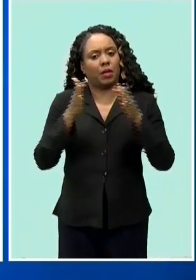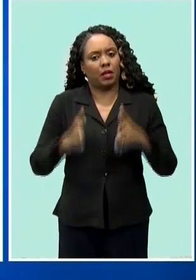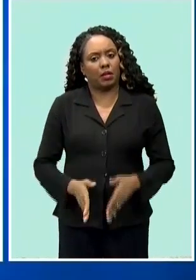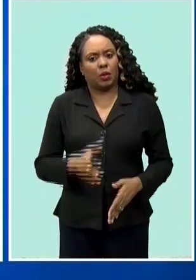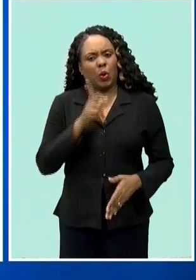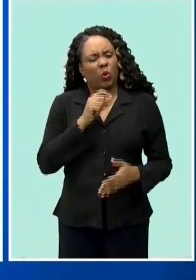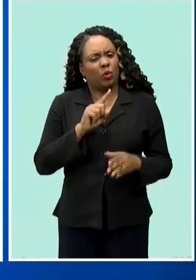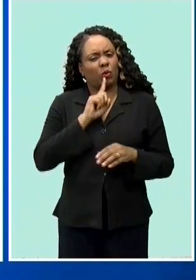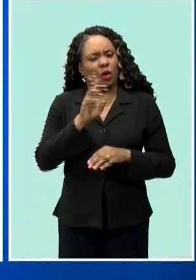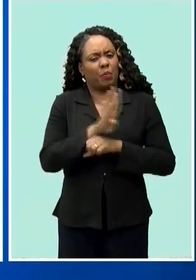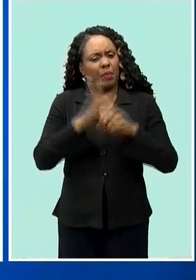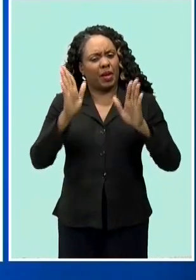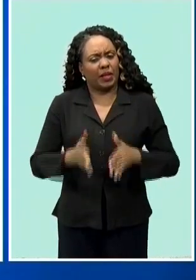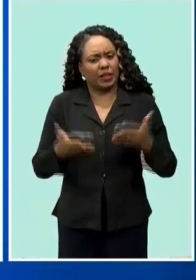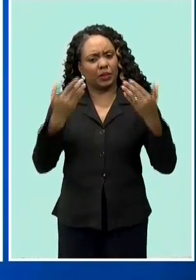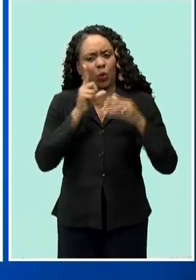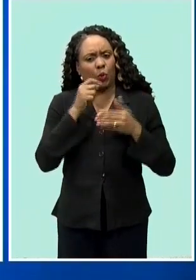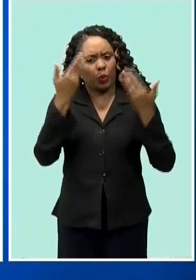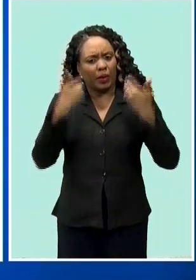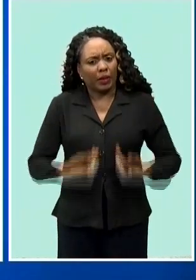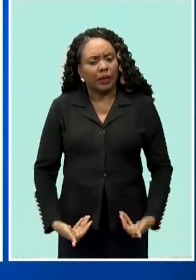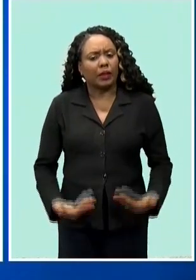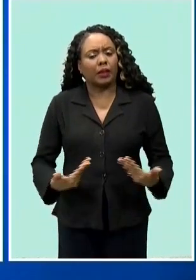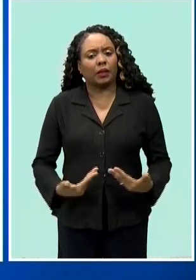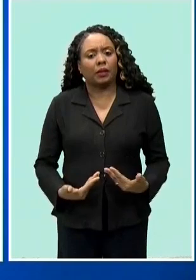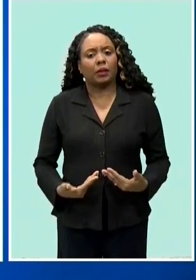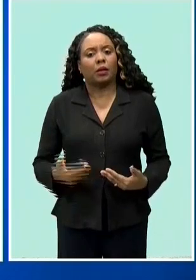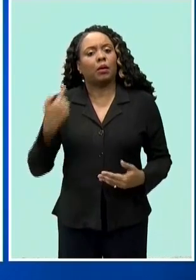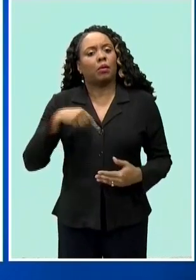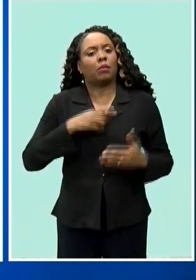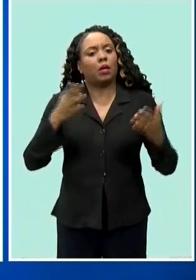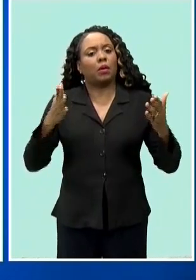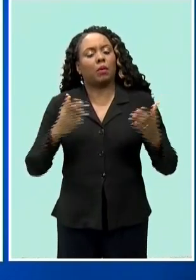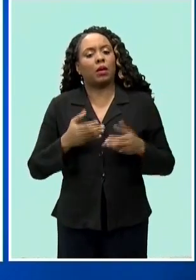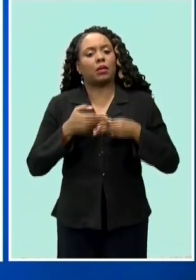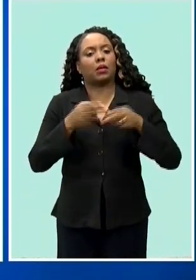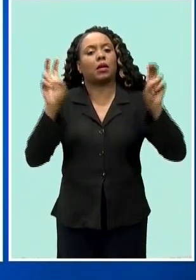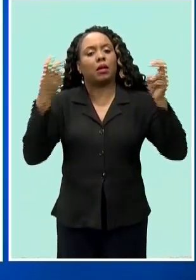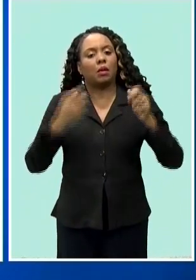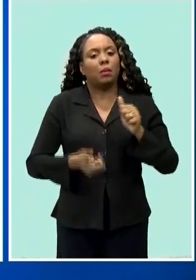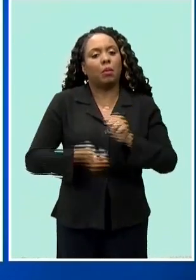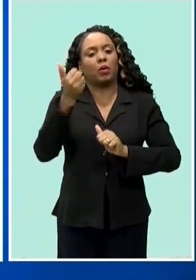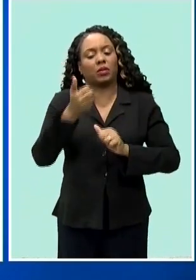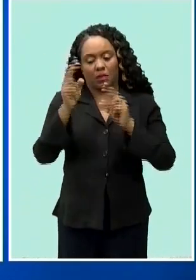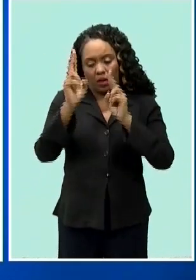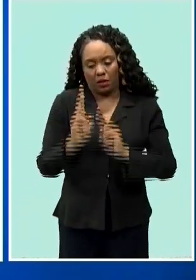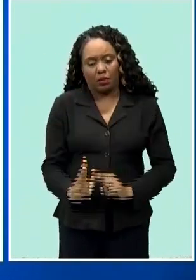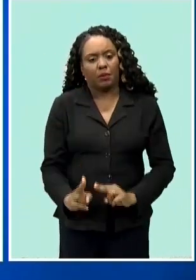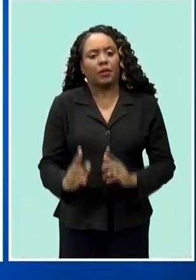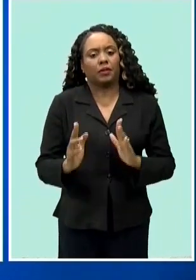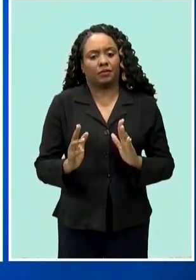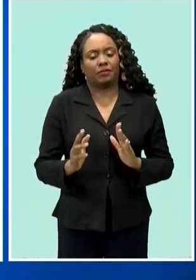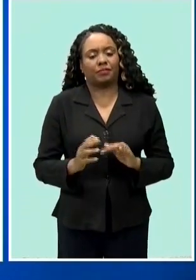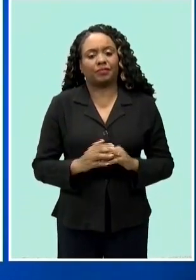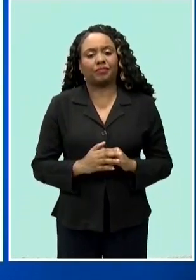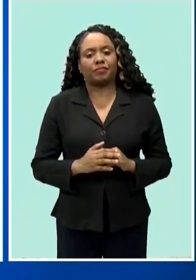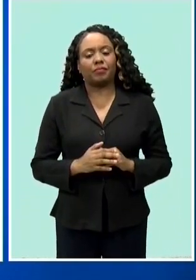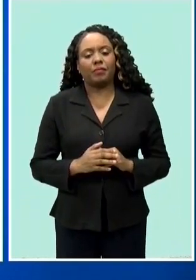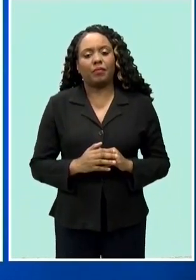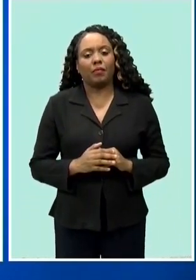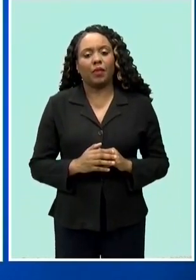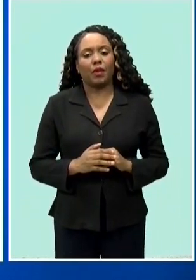be referred thereafter as the most honorable, and will